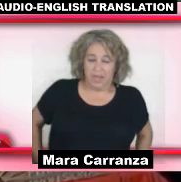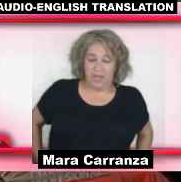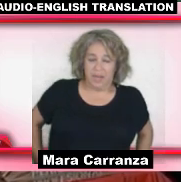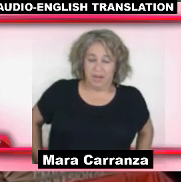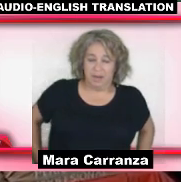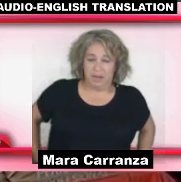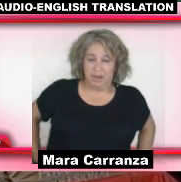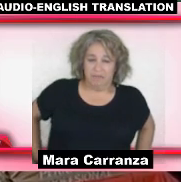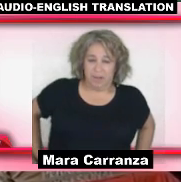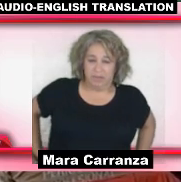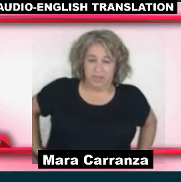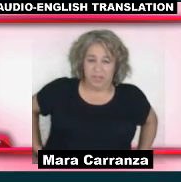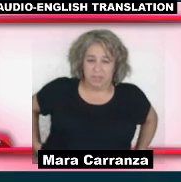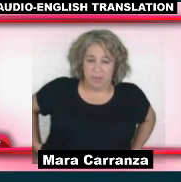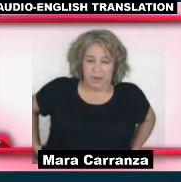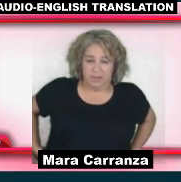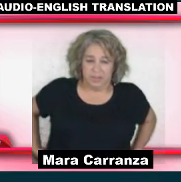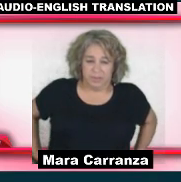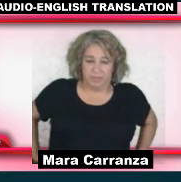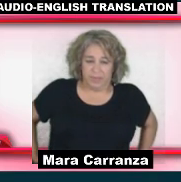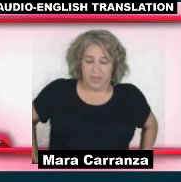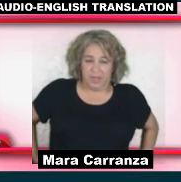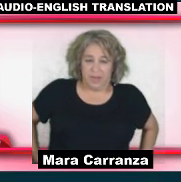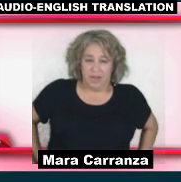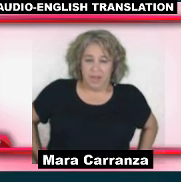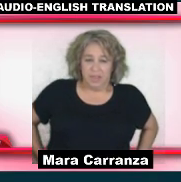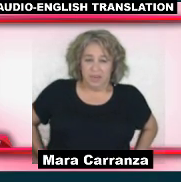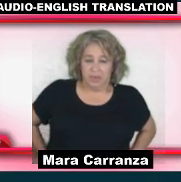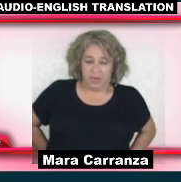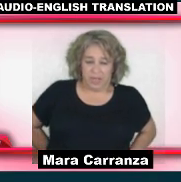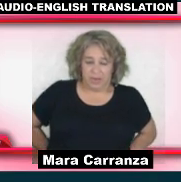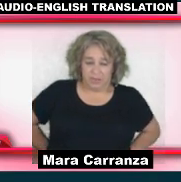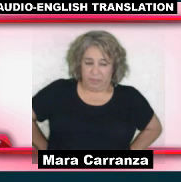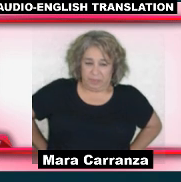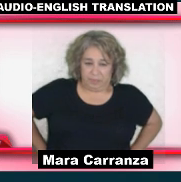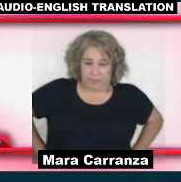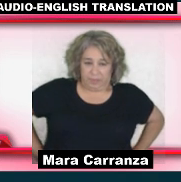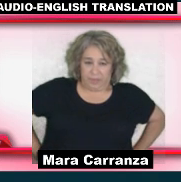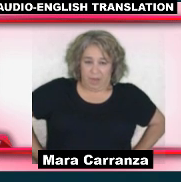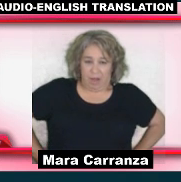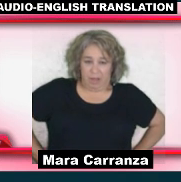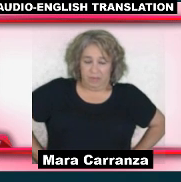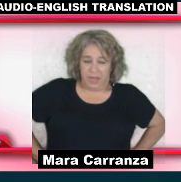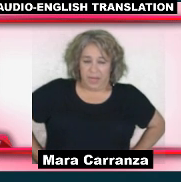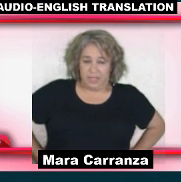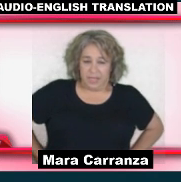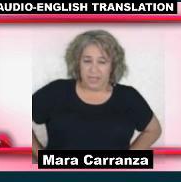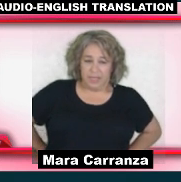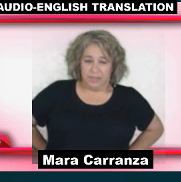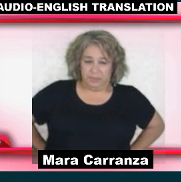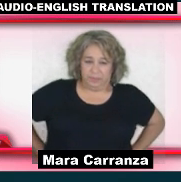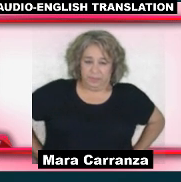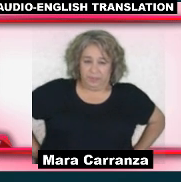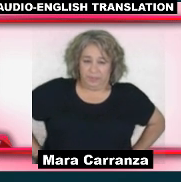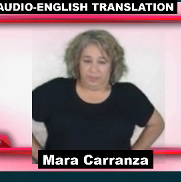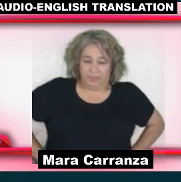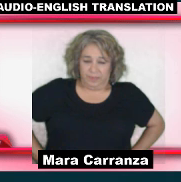that I cannot get involved in these matters. Nothing crooked. All of that has ended.